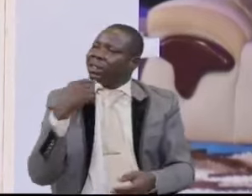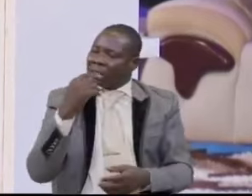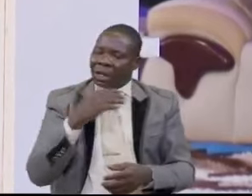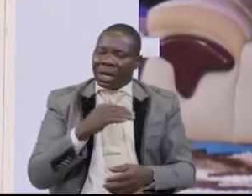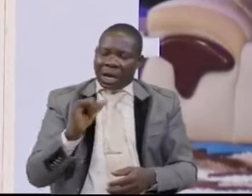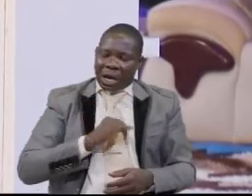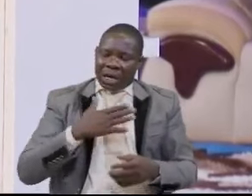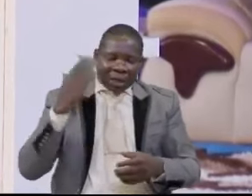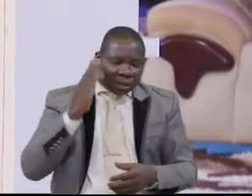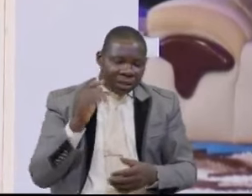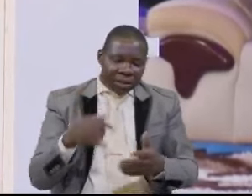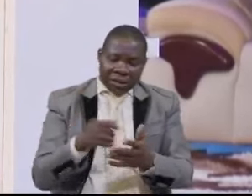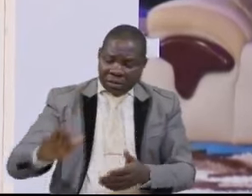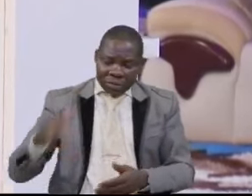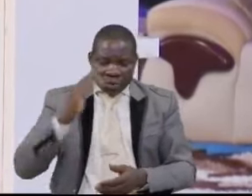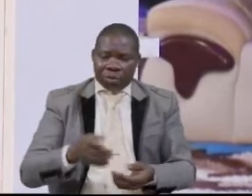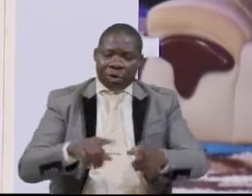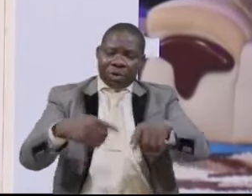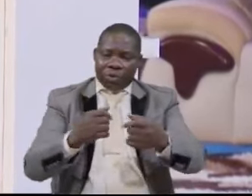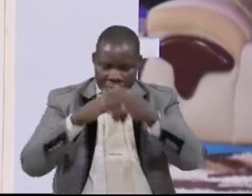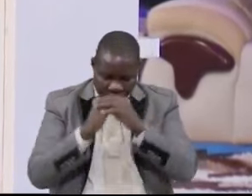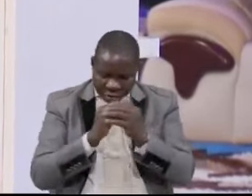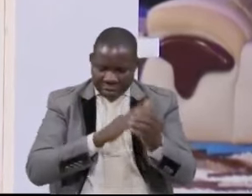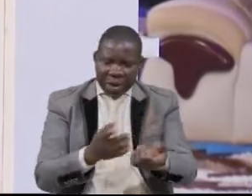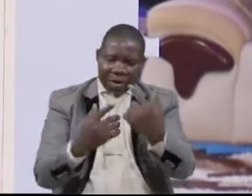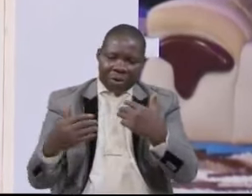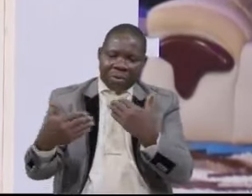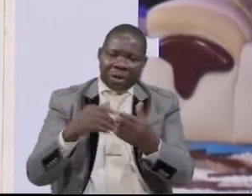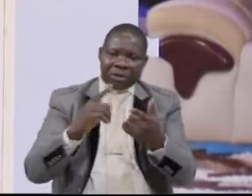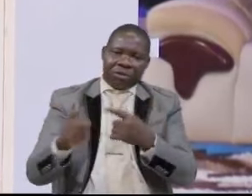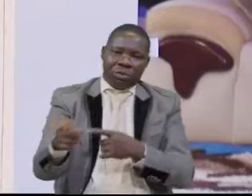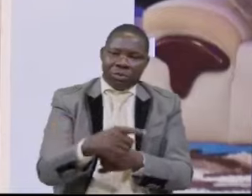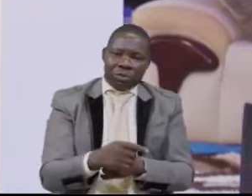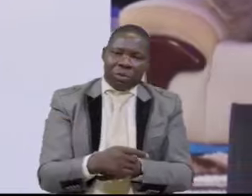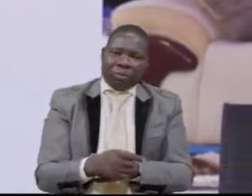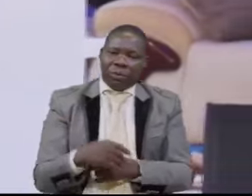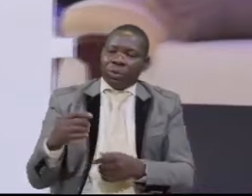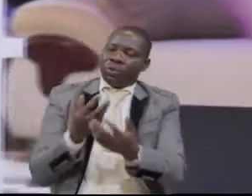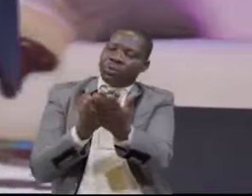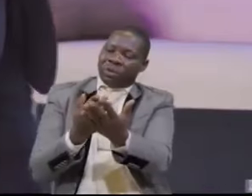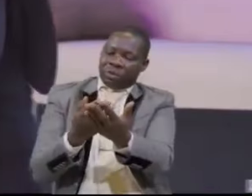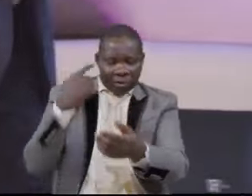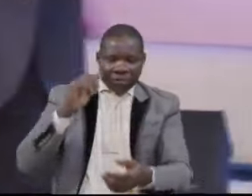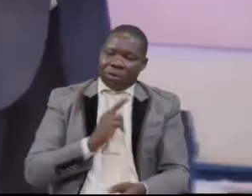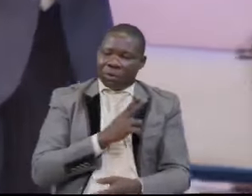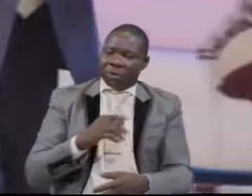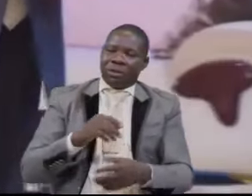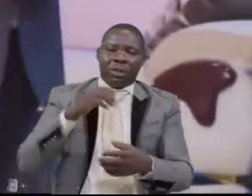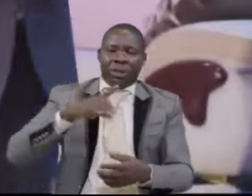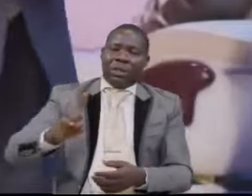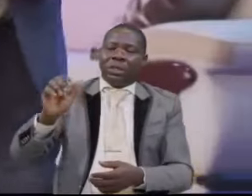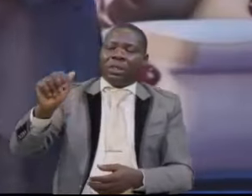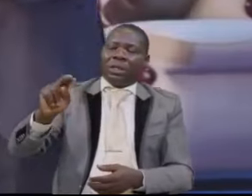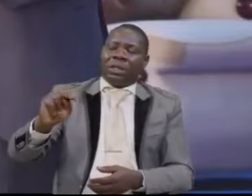and we will come back unto you. Be waiting for us. Daniel knew that he was going to the